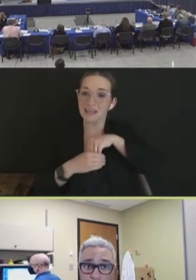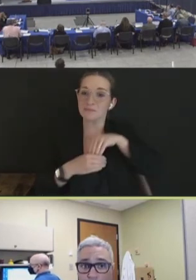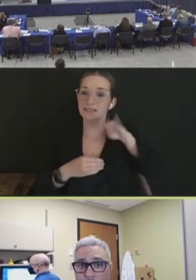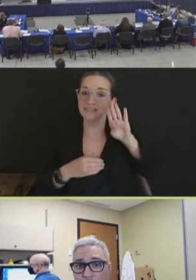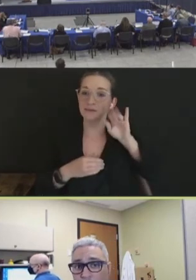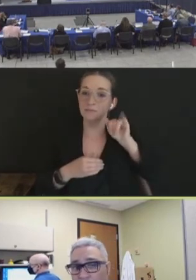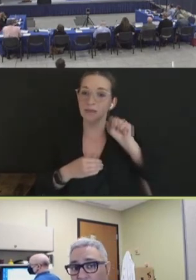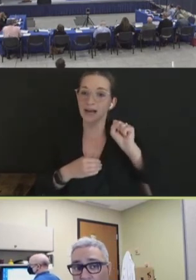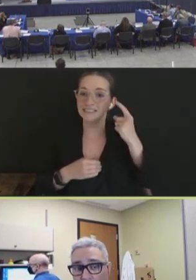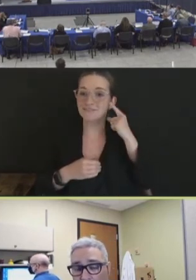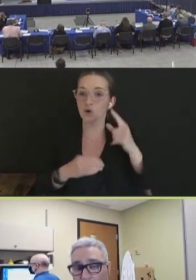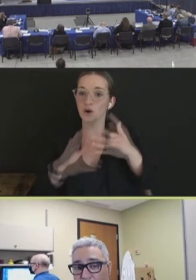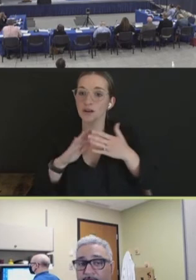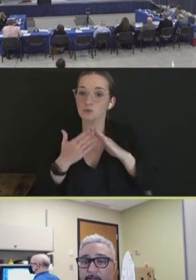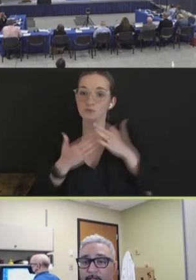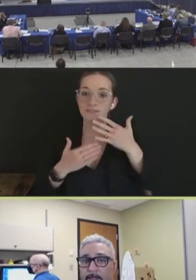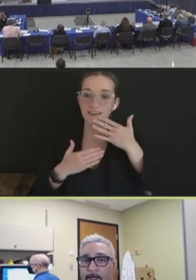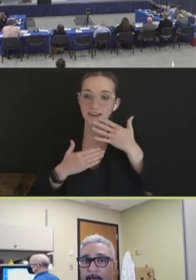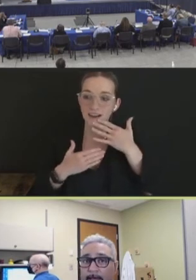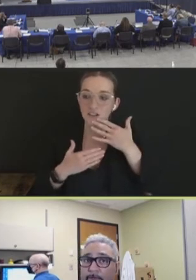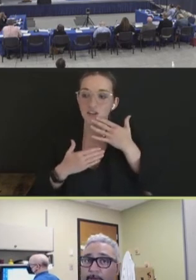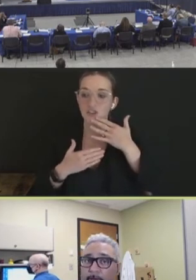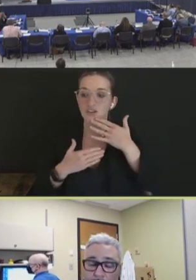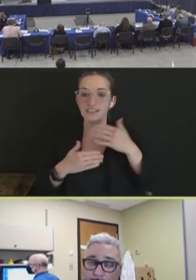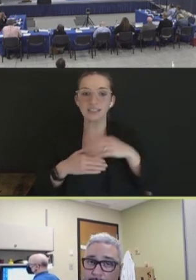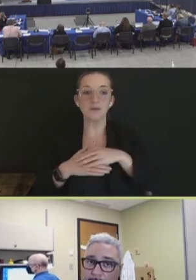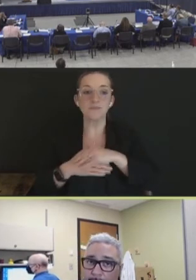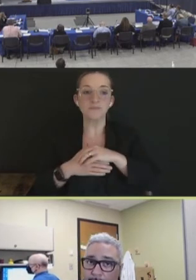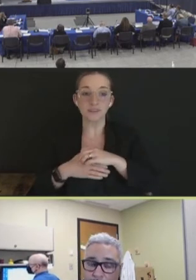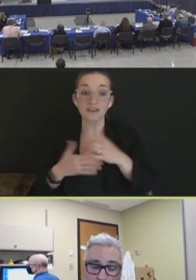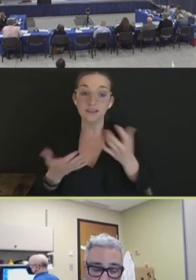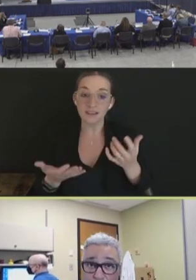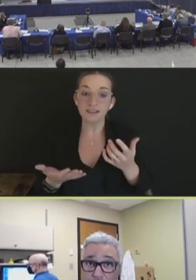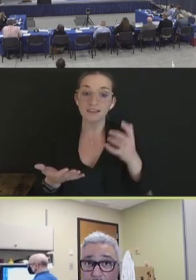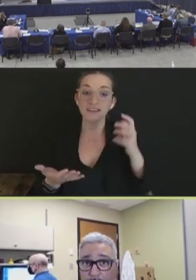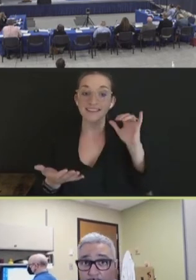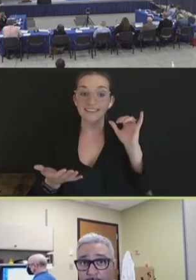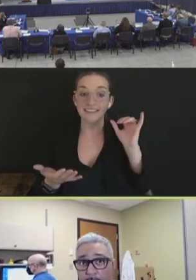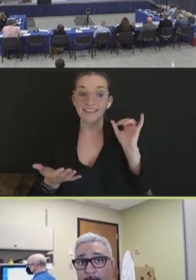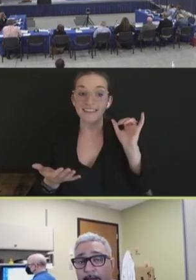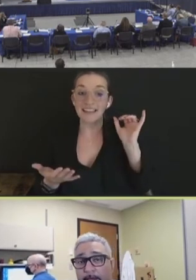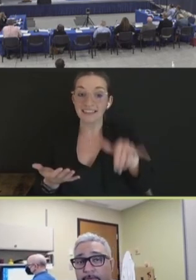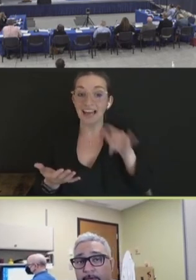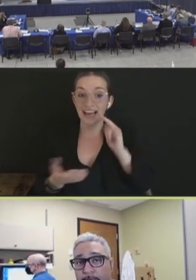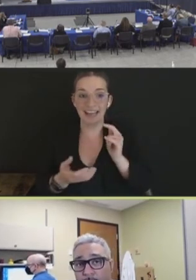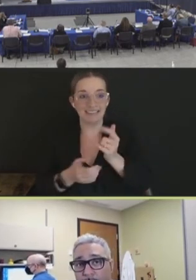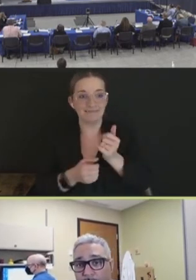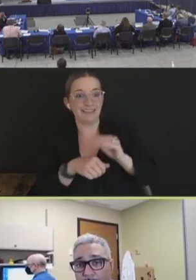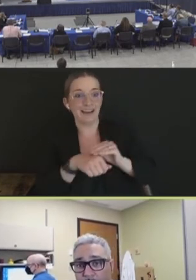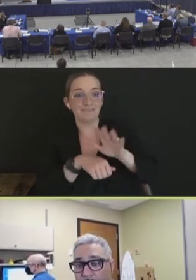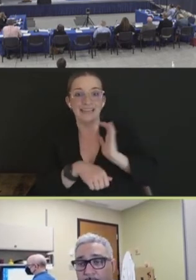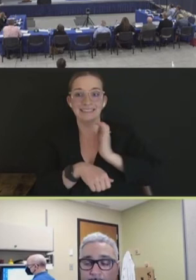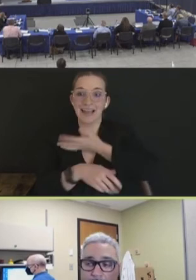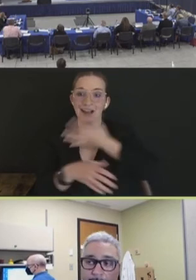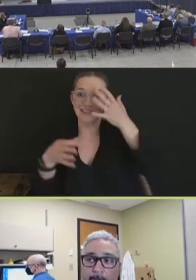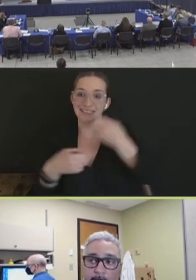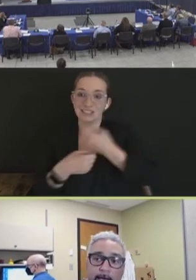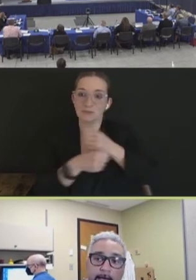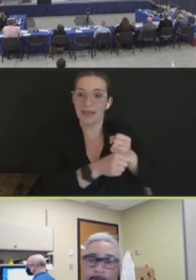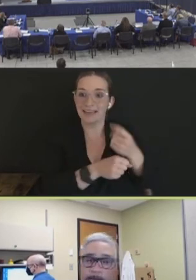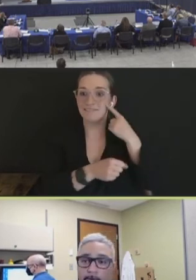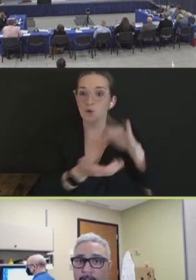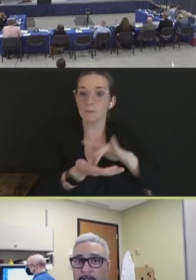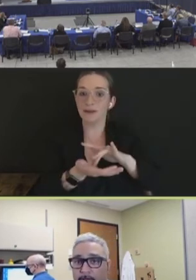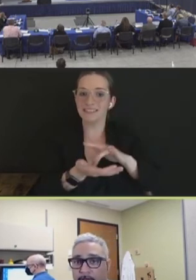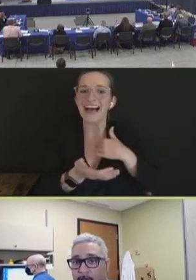other underserved communities, specifically as it pertains to making our decisions in medicine and as we communicate with patients. I like this little